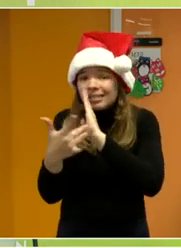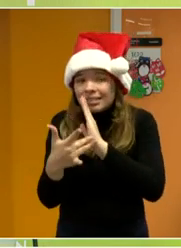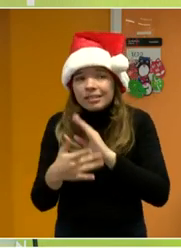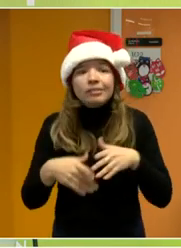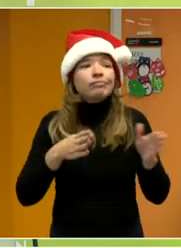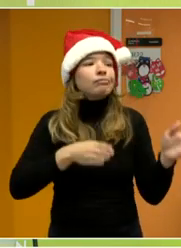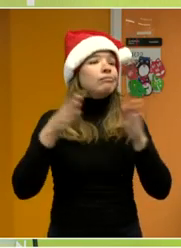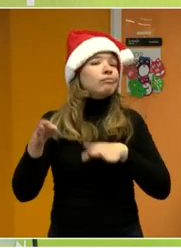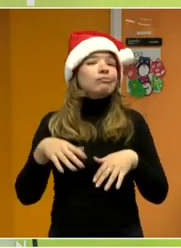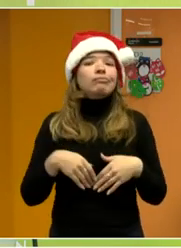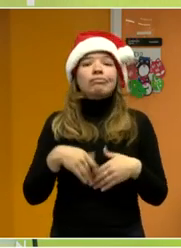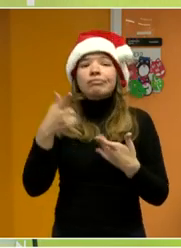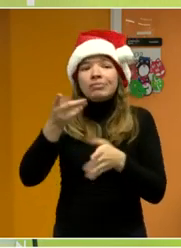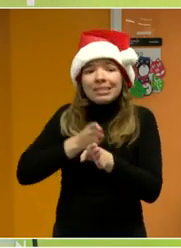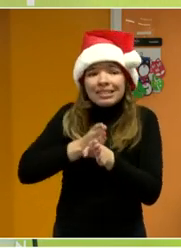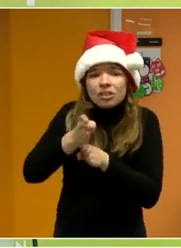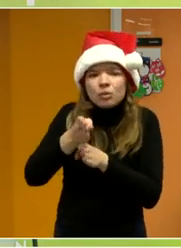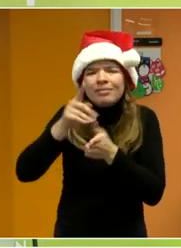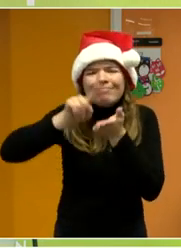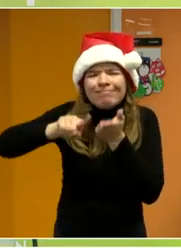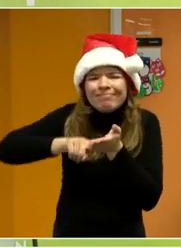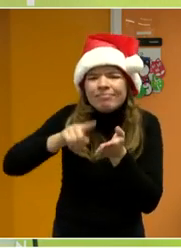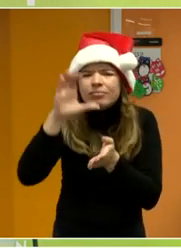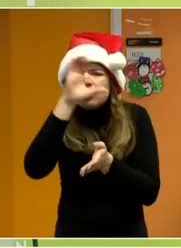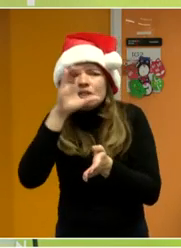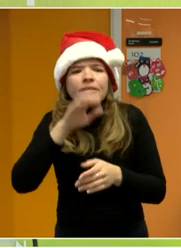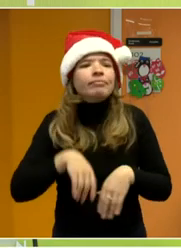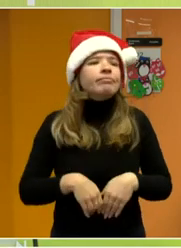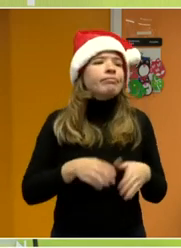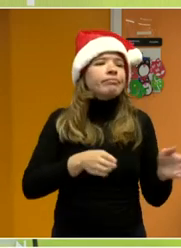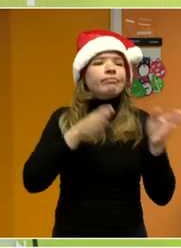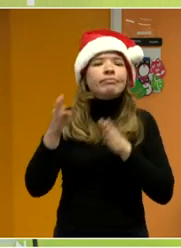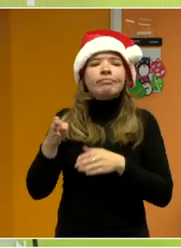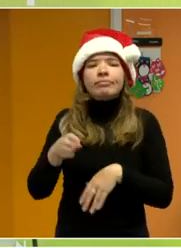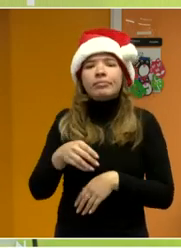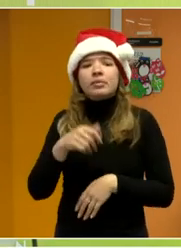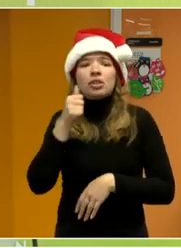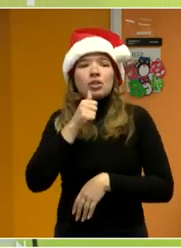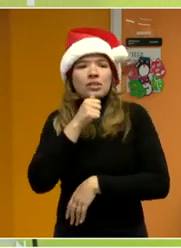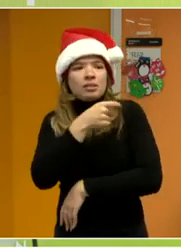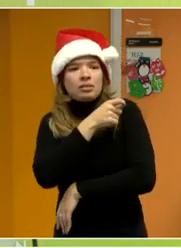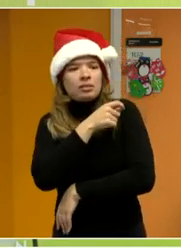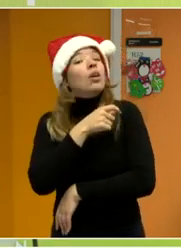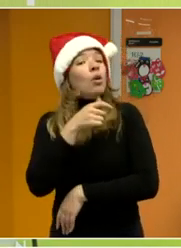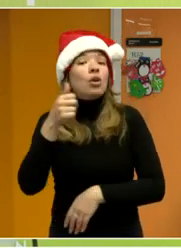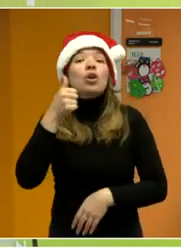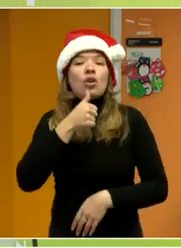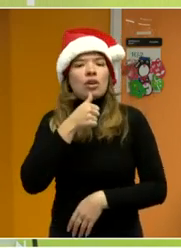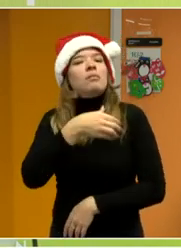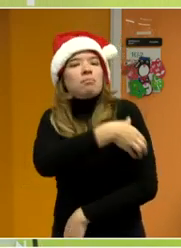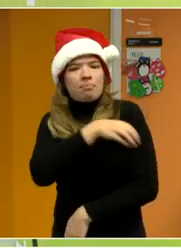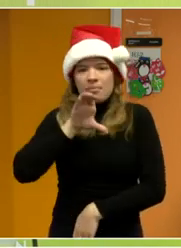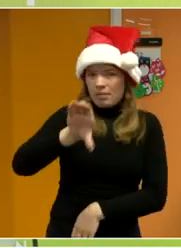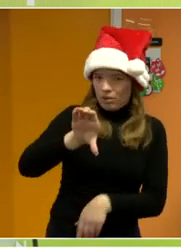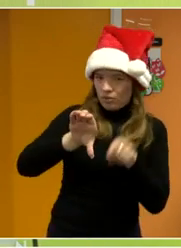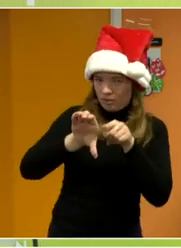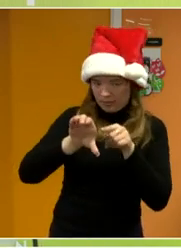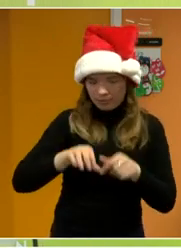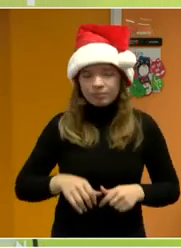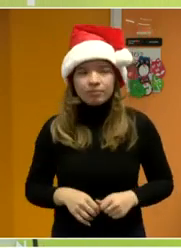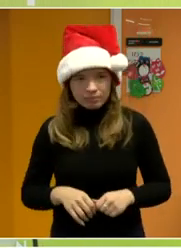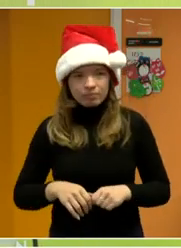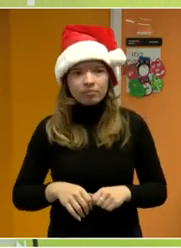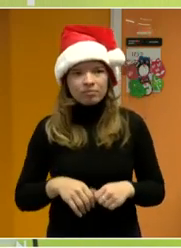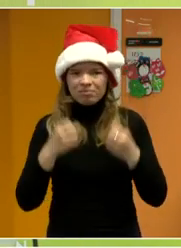girls empowerment program. And really happy to see a couple of our community-based providers who are here today, our Dolls and Dreams programs for